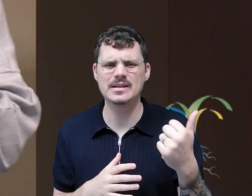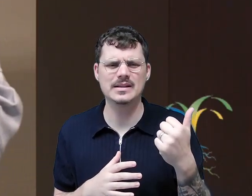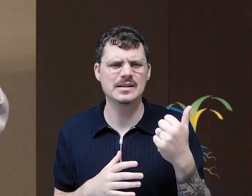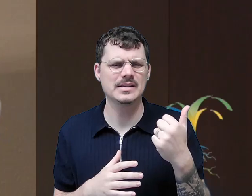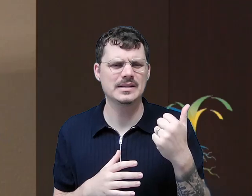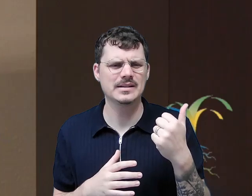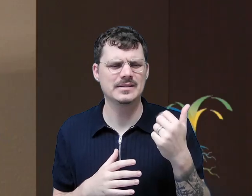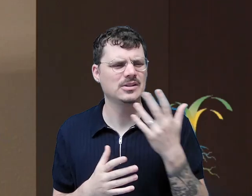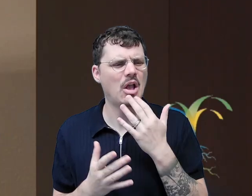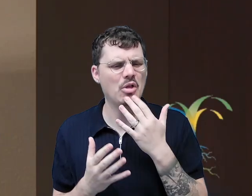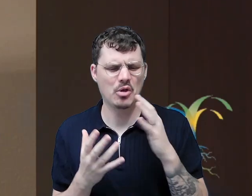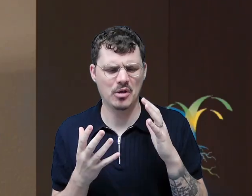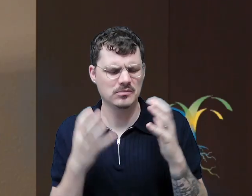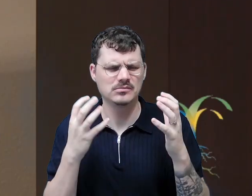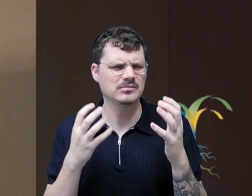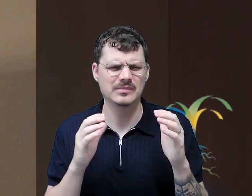cherry red